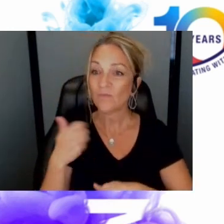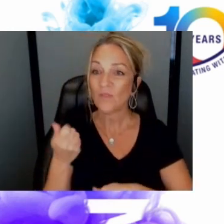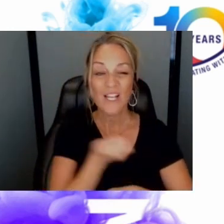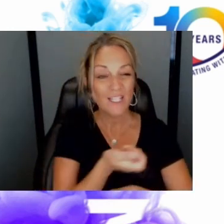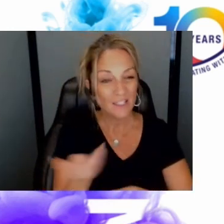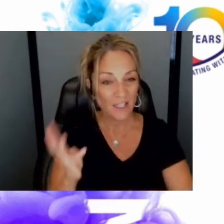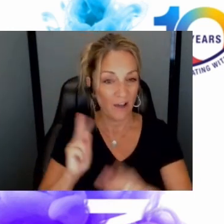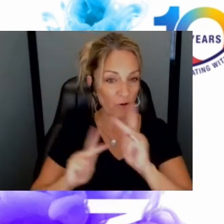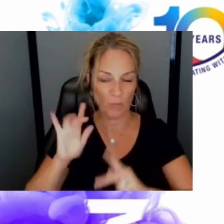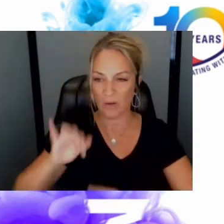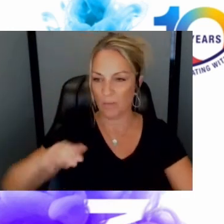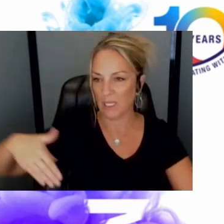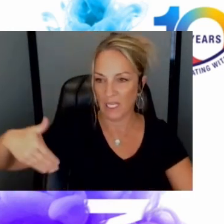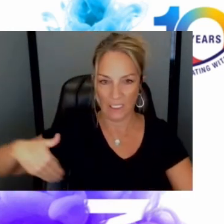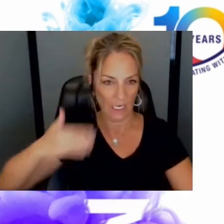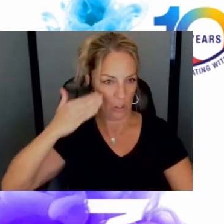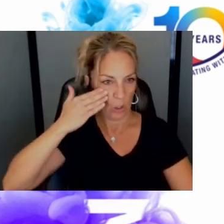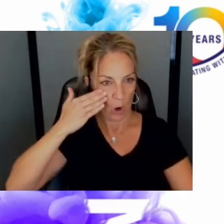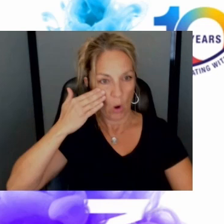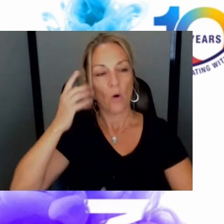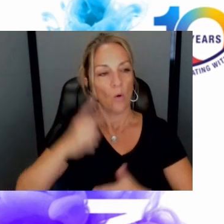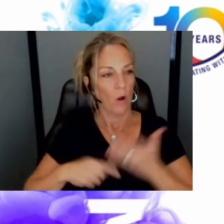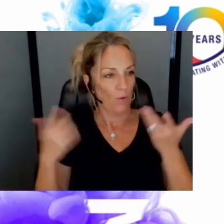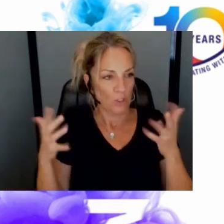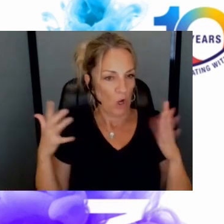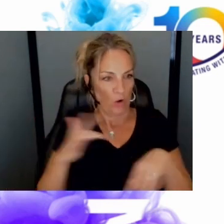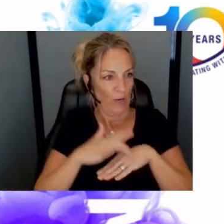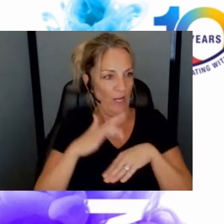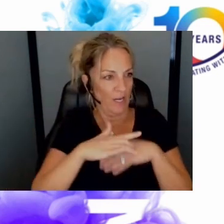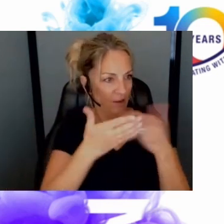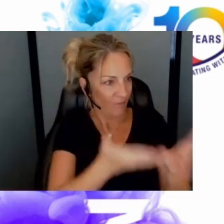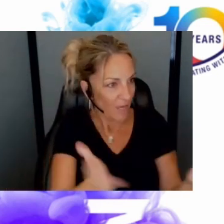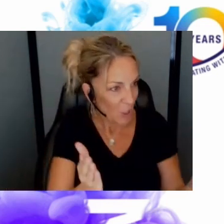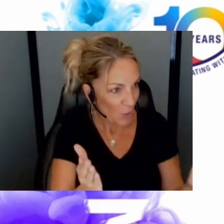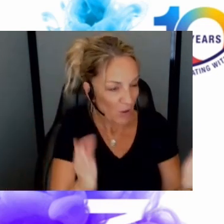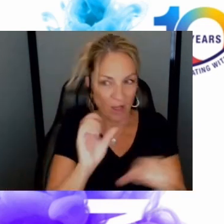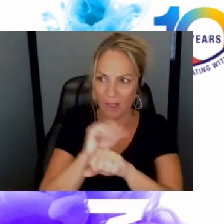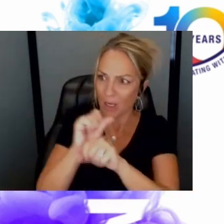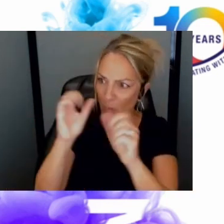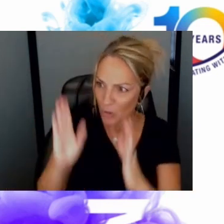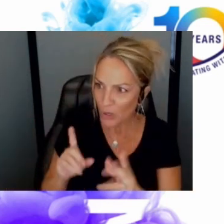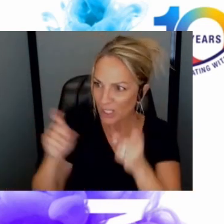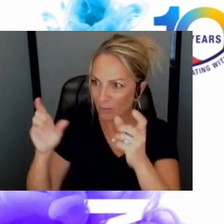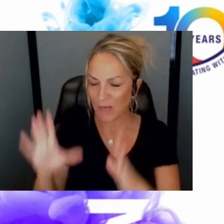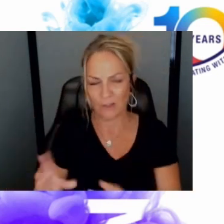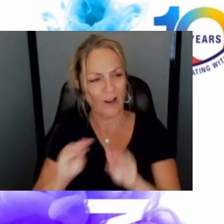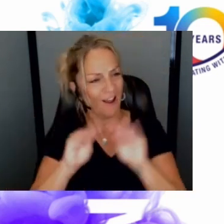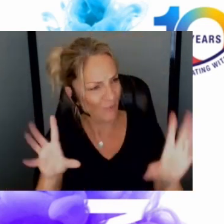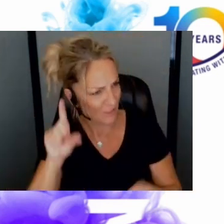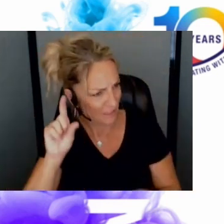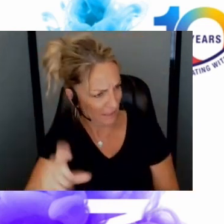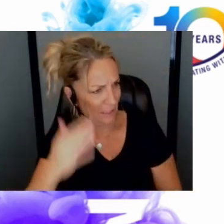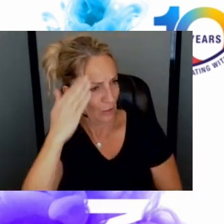we already had out there. So employees and managers obviously need to know. I think Bridget had the same point as well that,